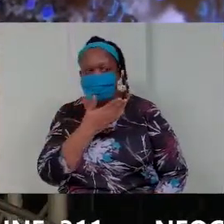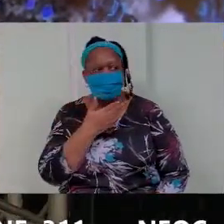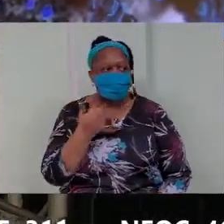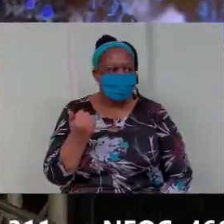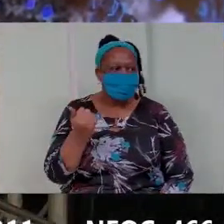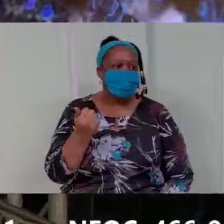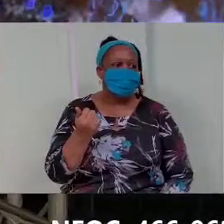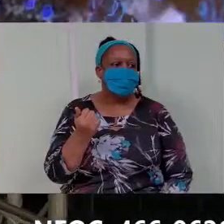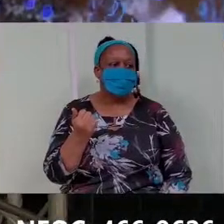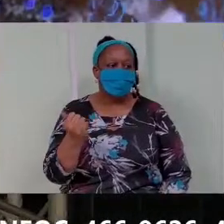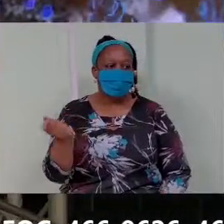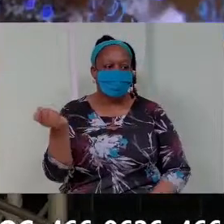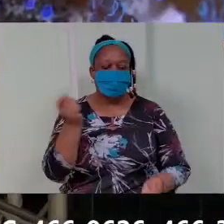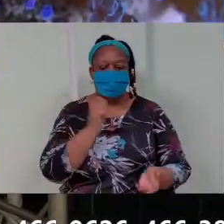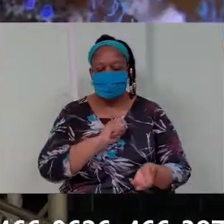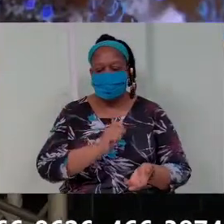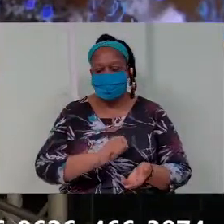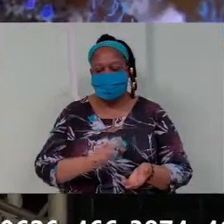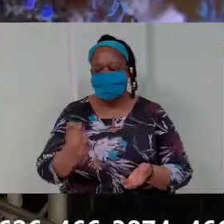and